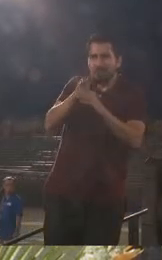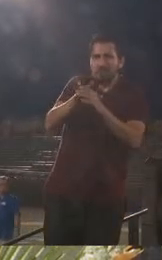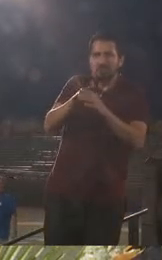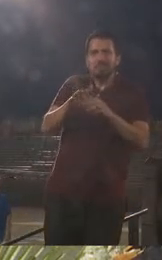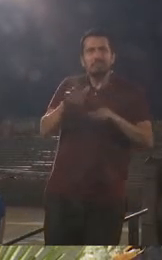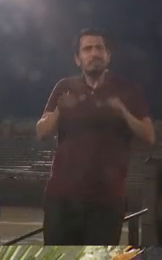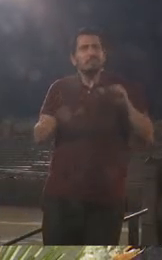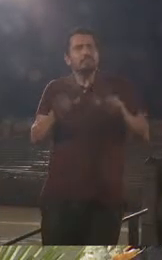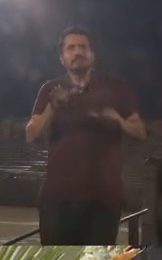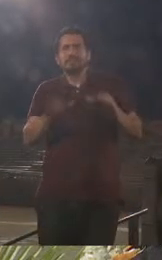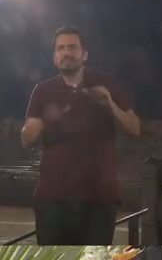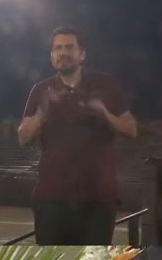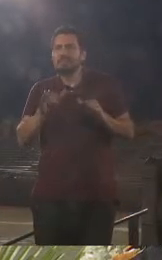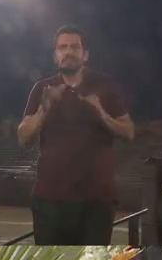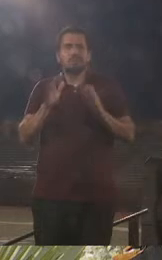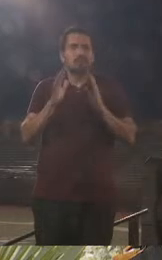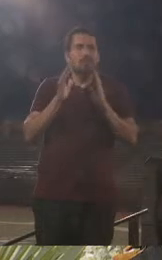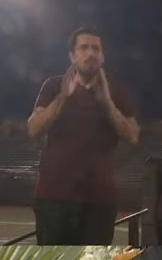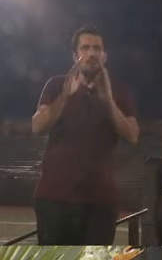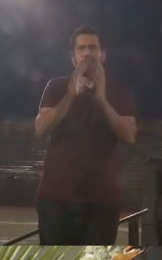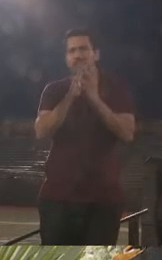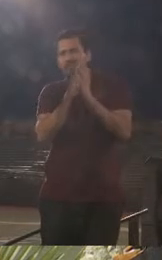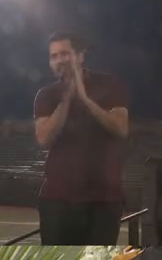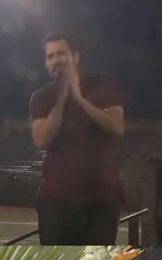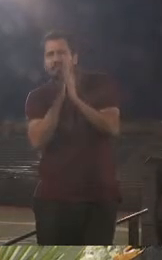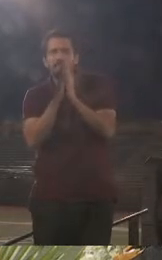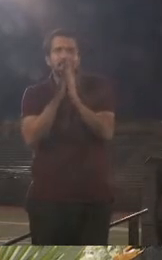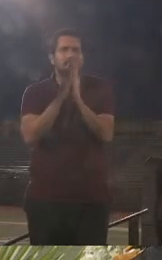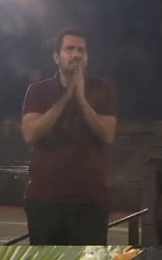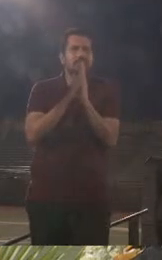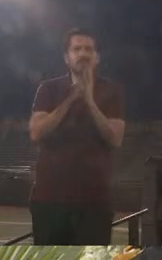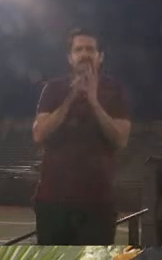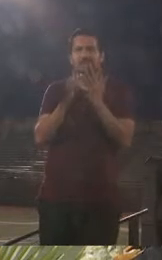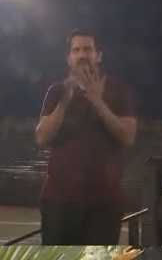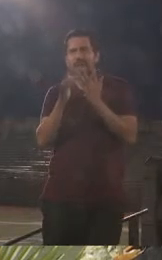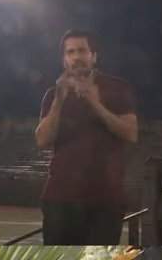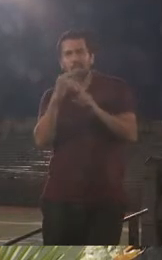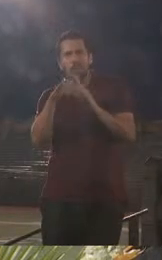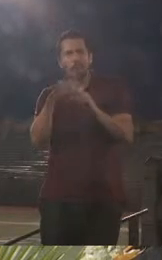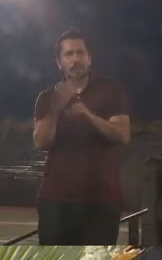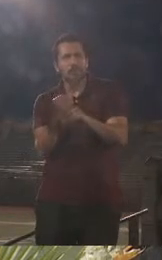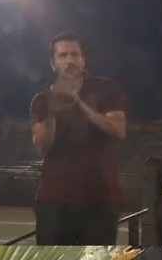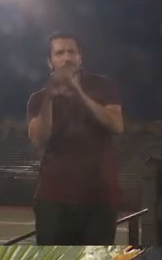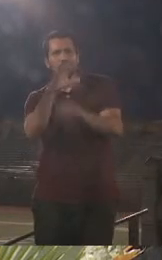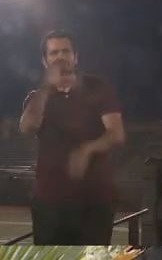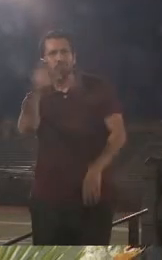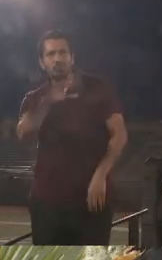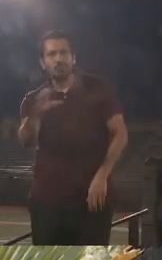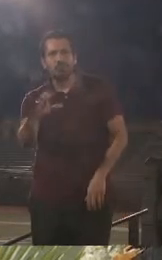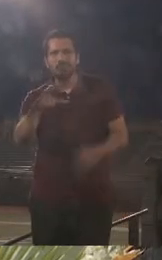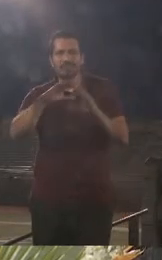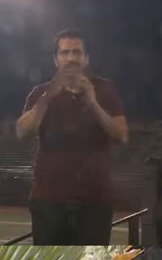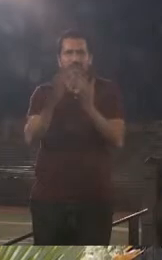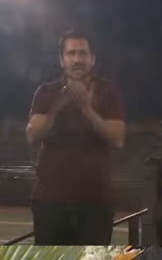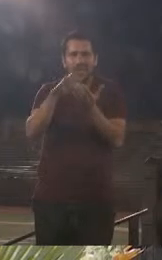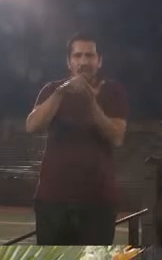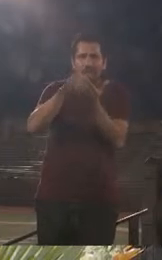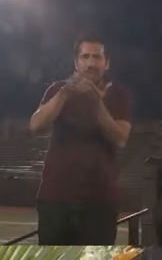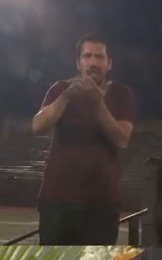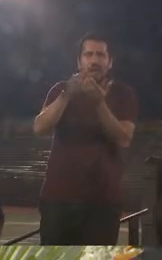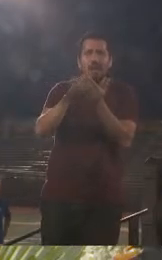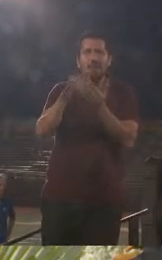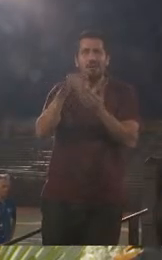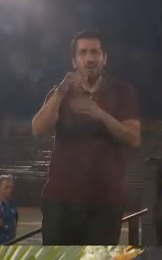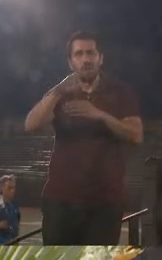from crowded hallways to navigating in personal Zooms, and finally coming back to blended learning where someone was either